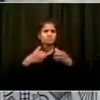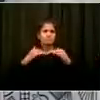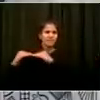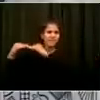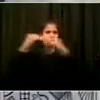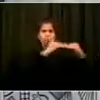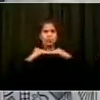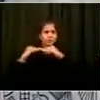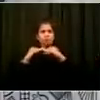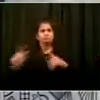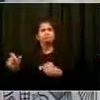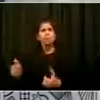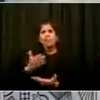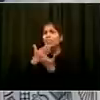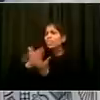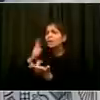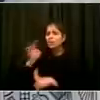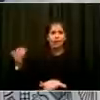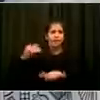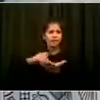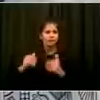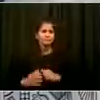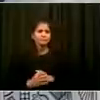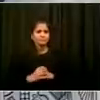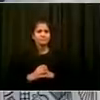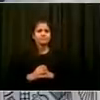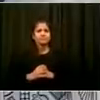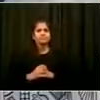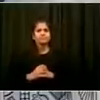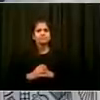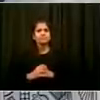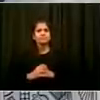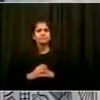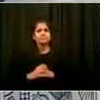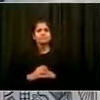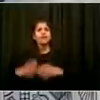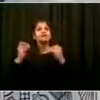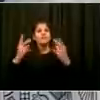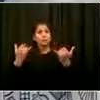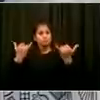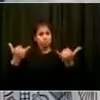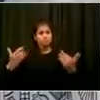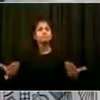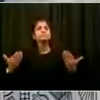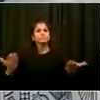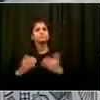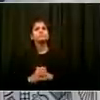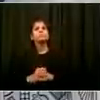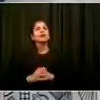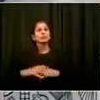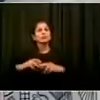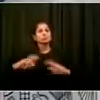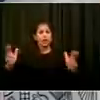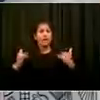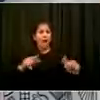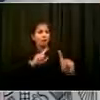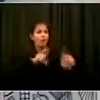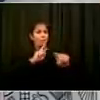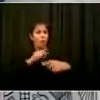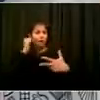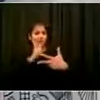Francilia. Okay, everybody, let's conclude with our indicators and go over